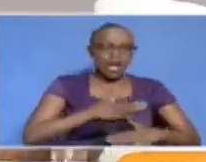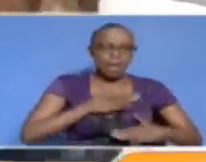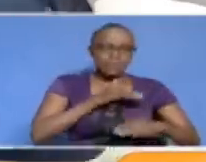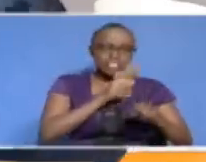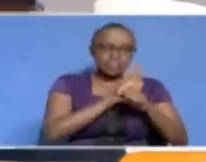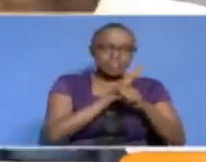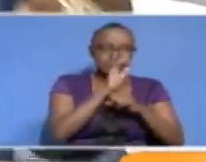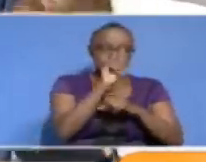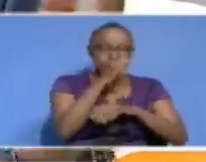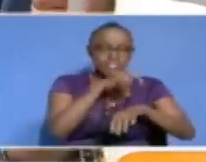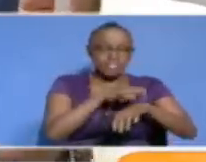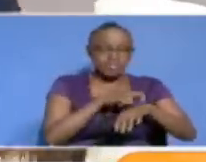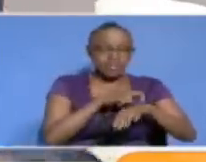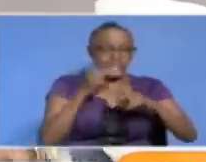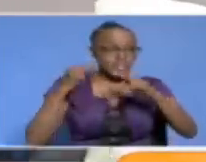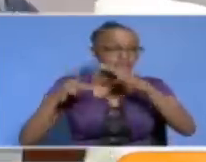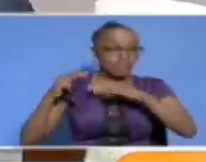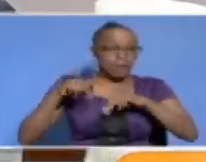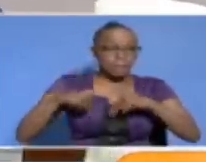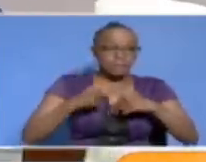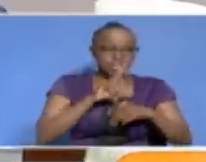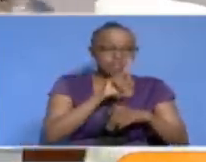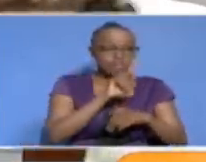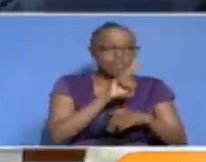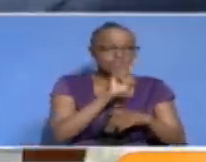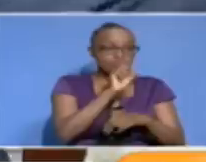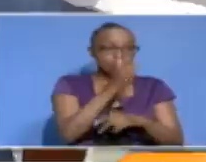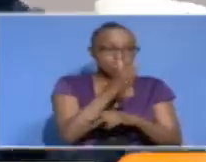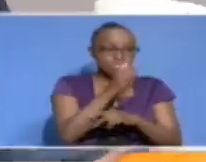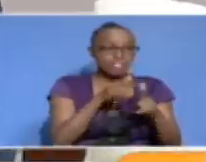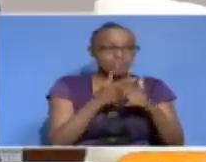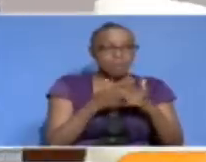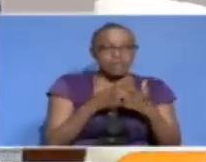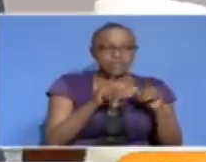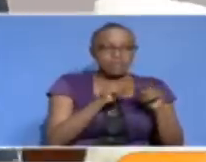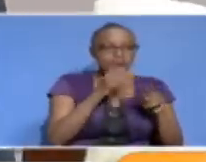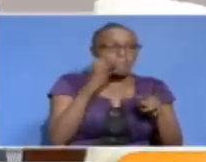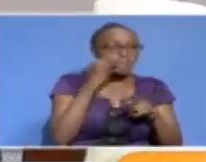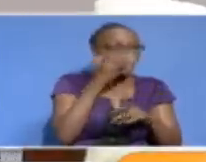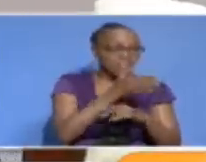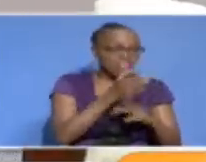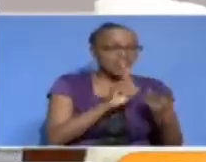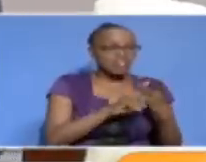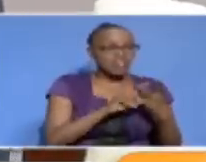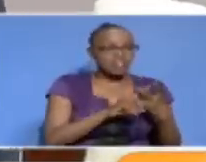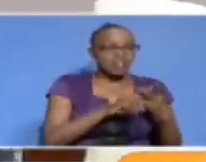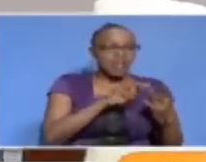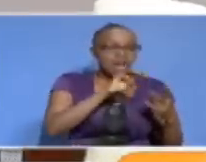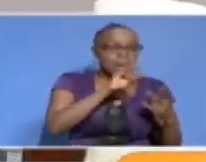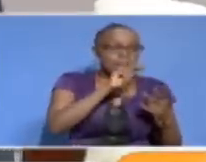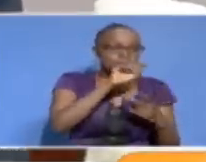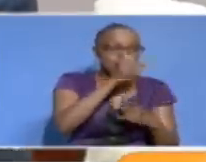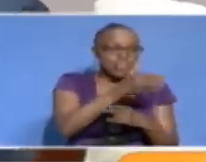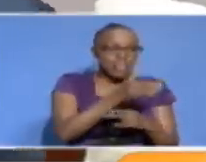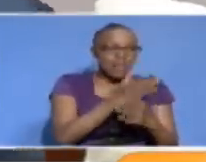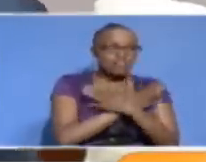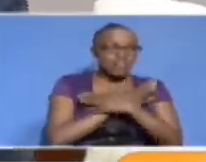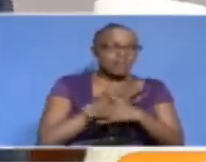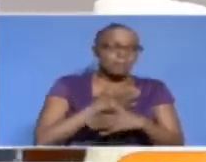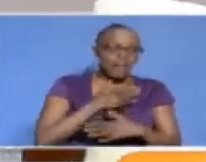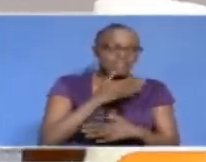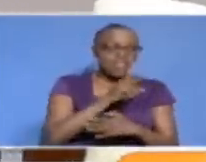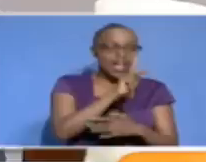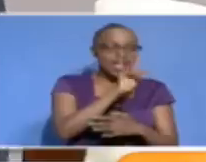way, because for the first time in history, I was in the seat, even though I was late. Matiang'i was there. Monica Juma was there. Mm-hmm. My friend Kibicho was